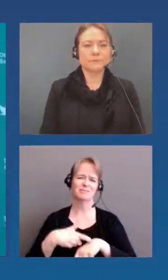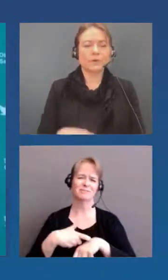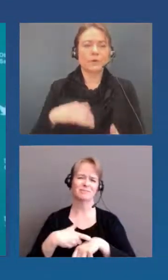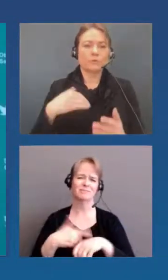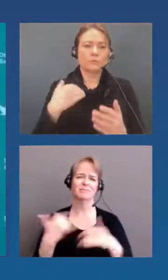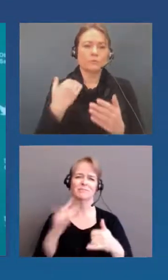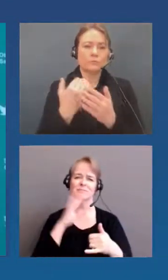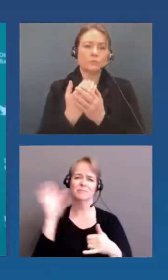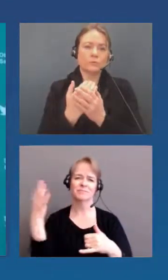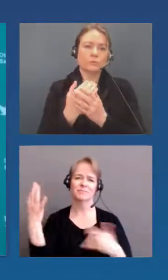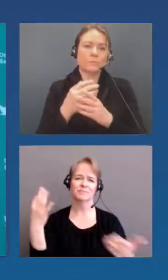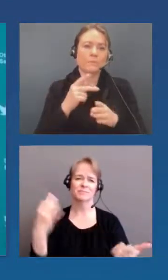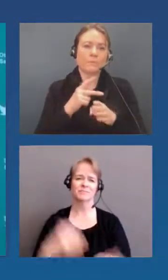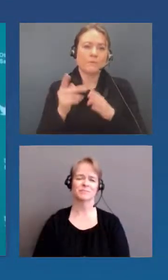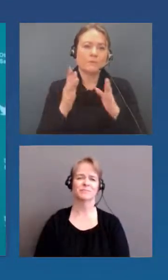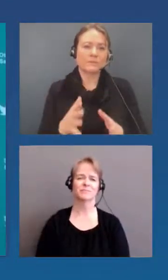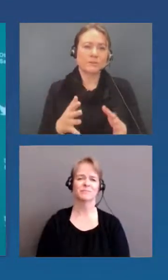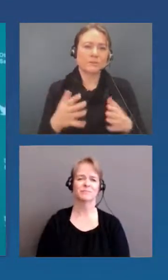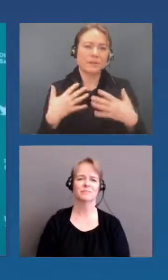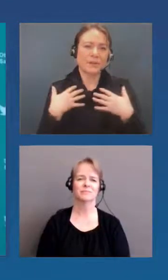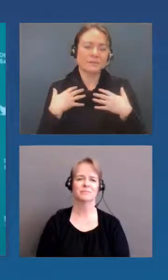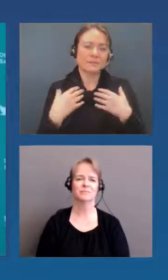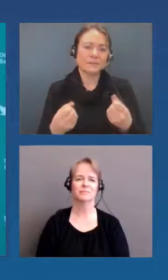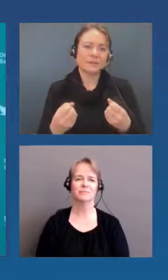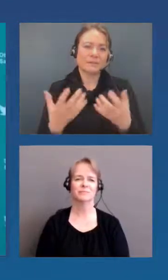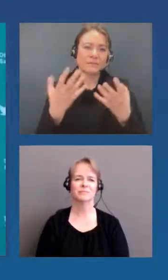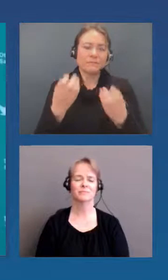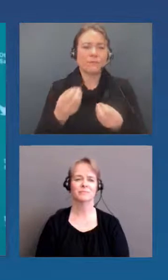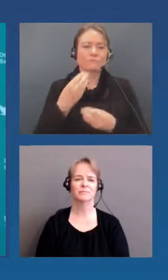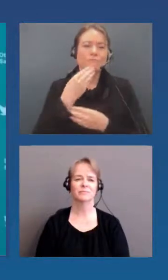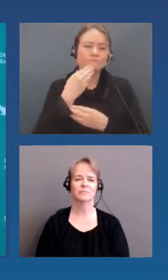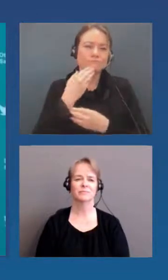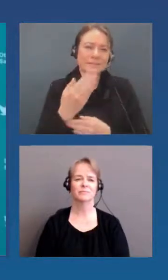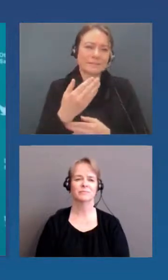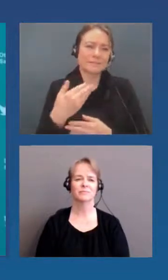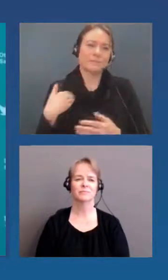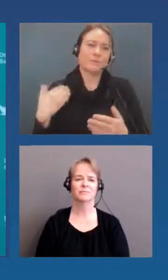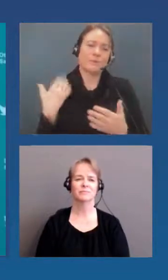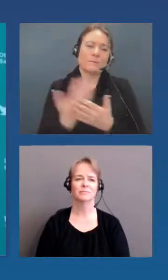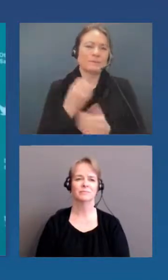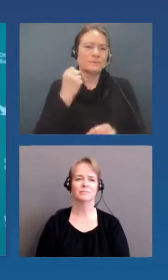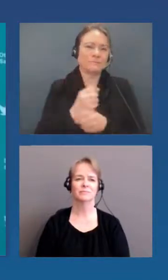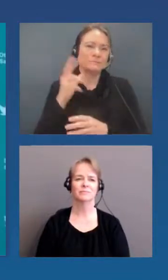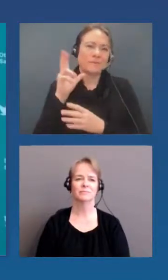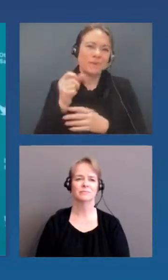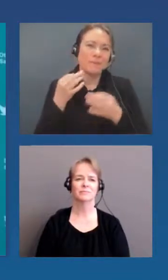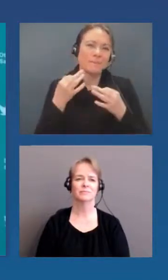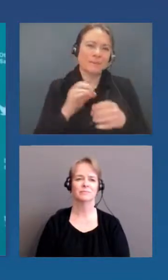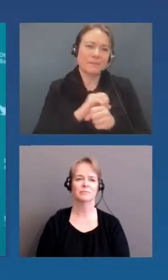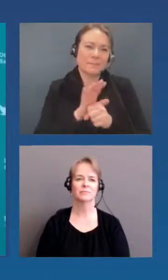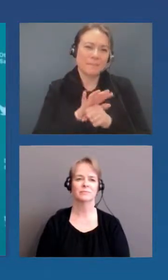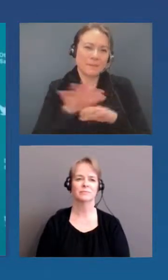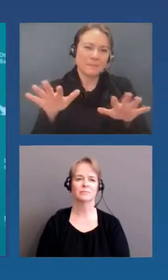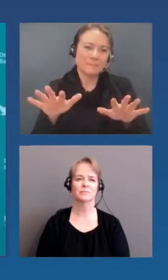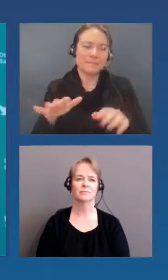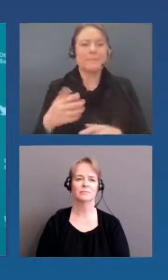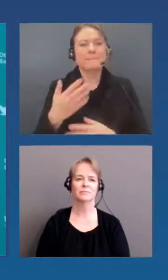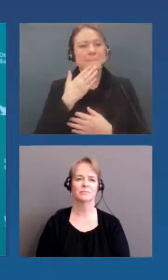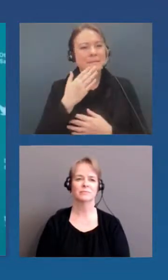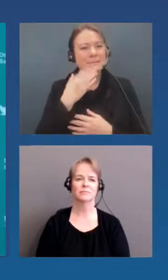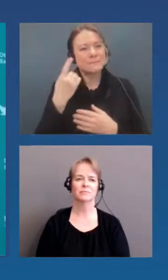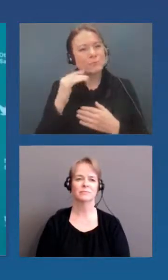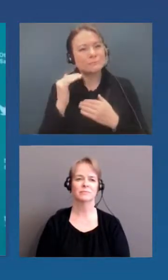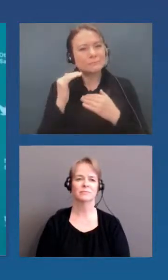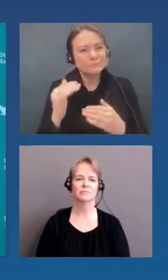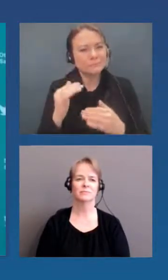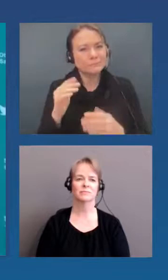de la santé pour leur travail dévoué et courageux pendant la pandémie. Merci d'avoir assuré la sécurité de